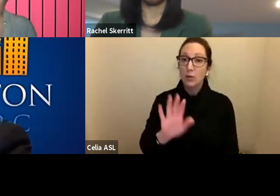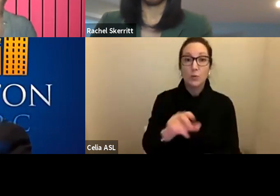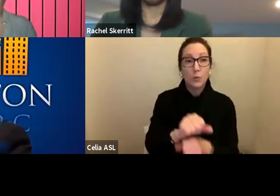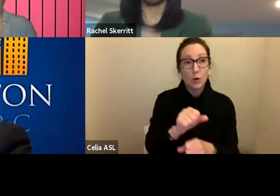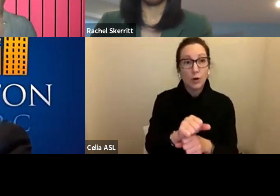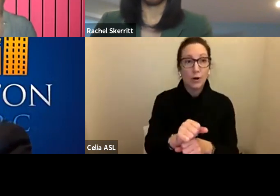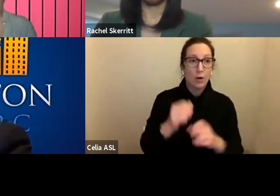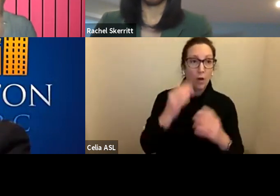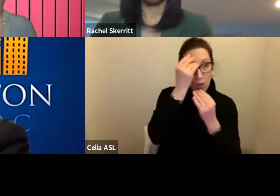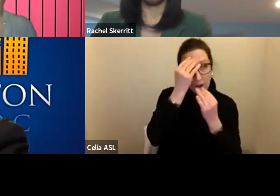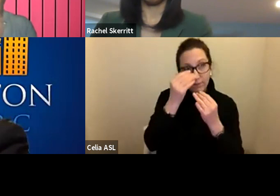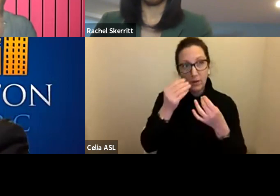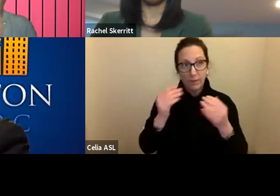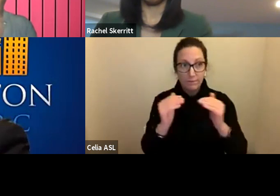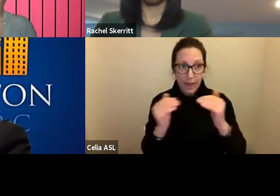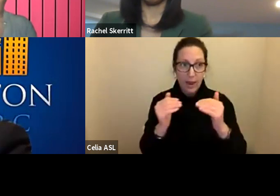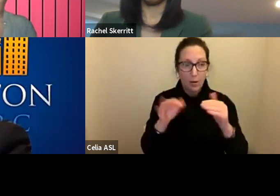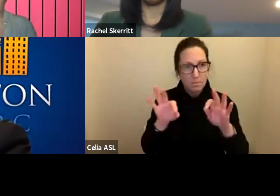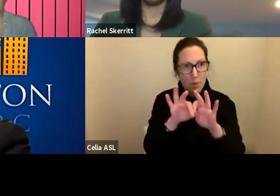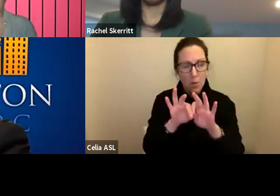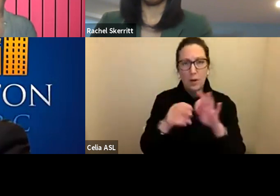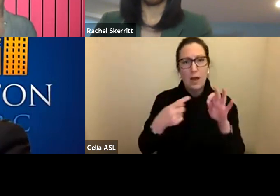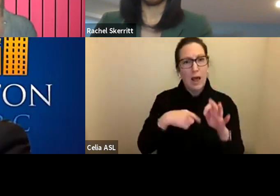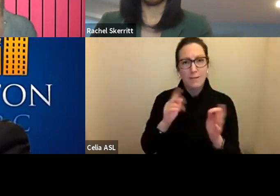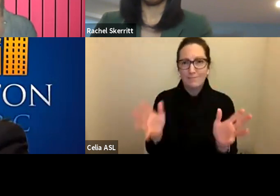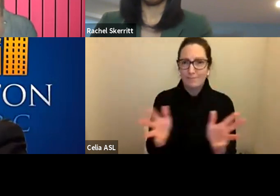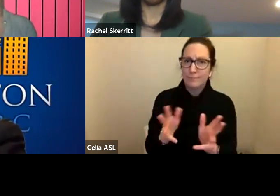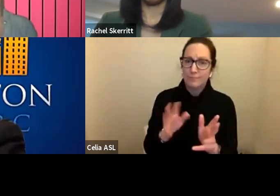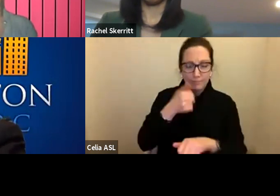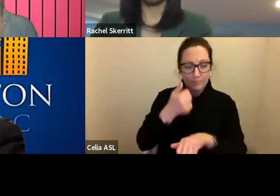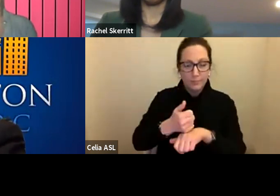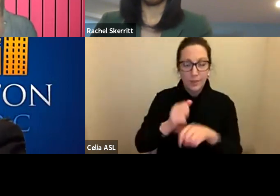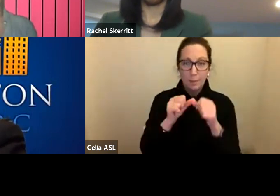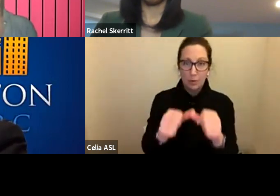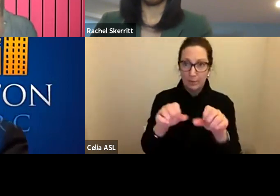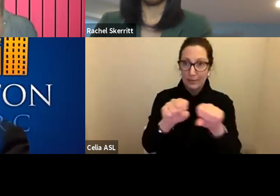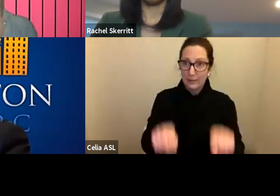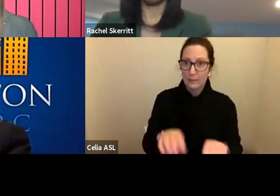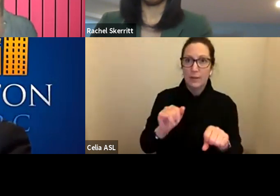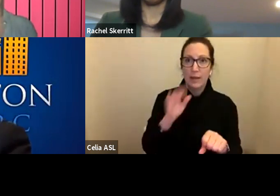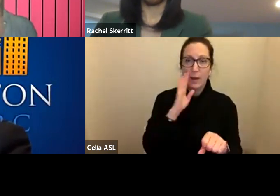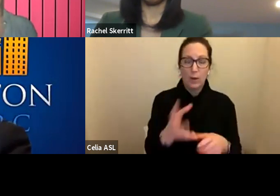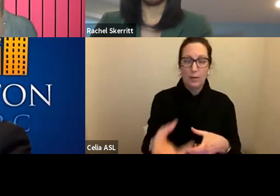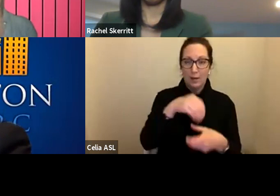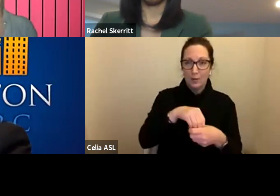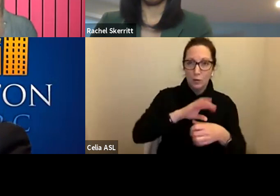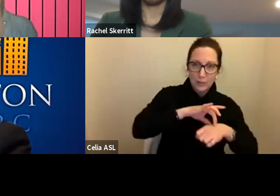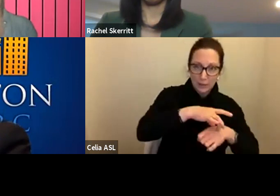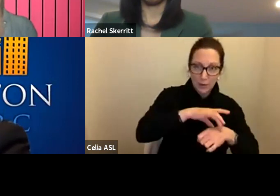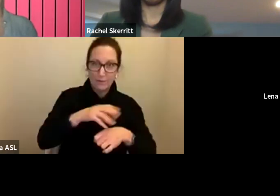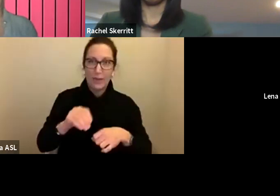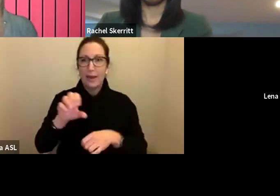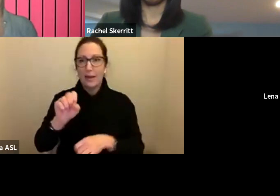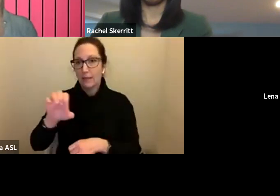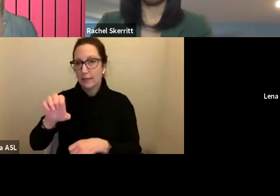and substantive, and I urge you to implement a permanent system that will also take into account geographic and socioeconomic